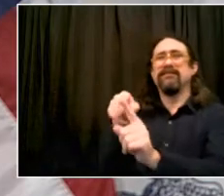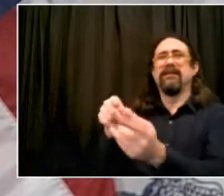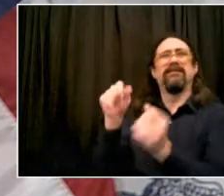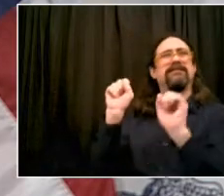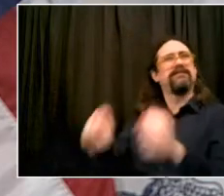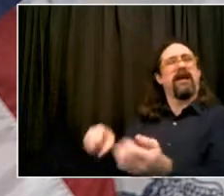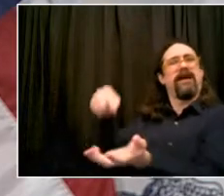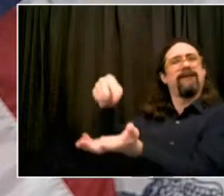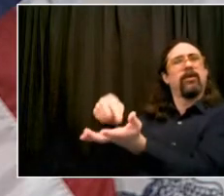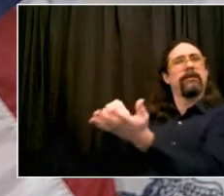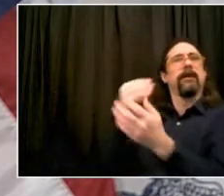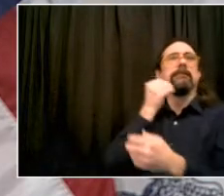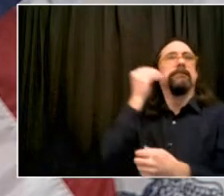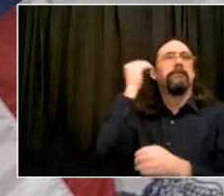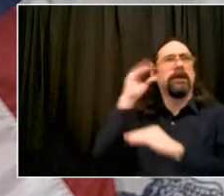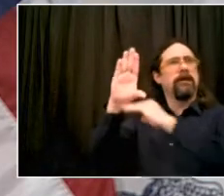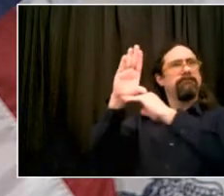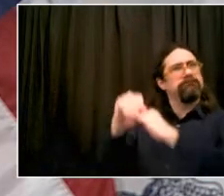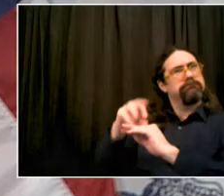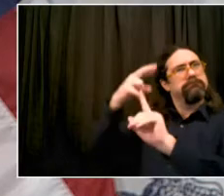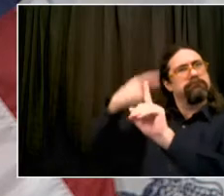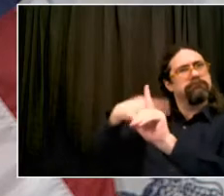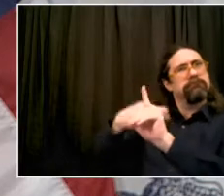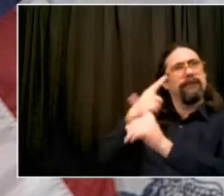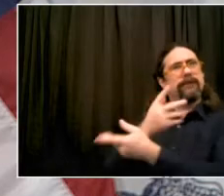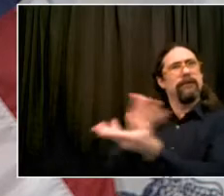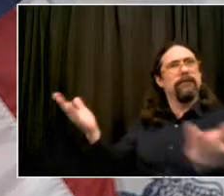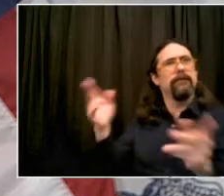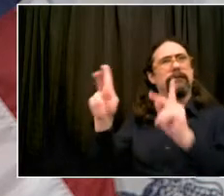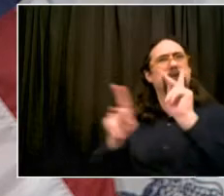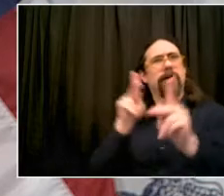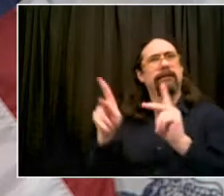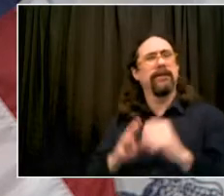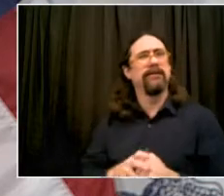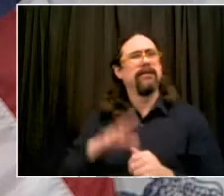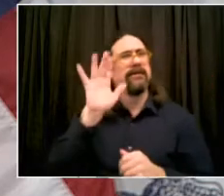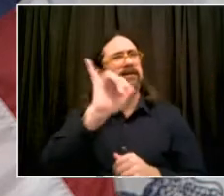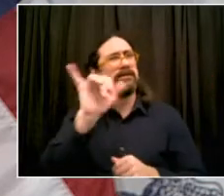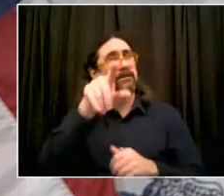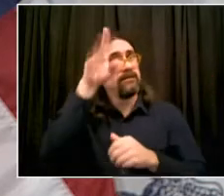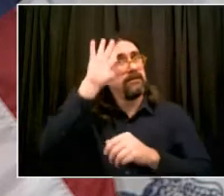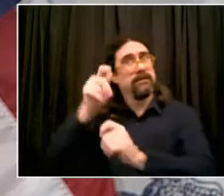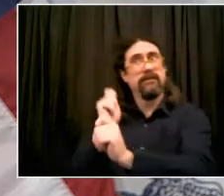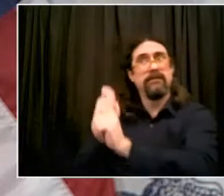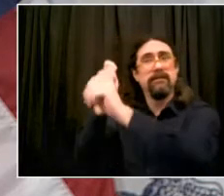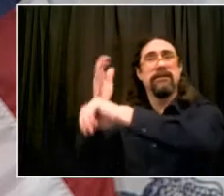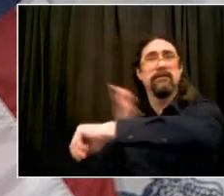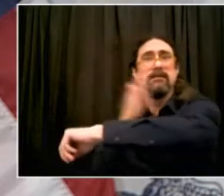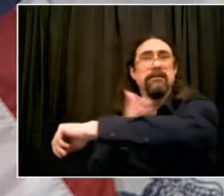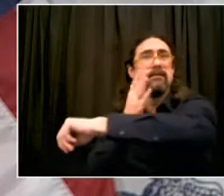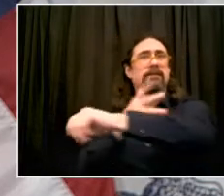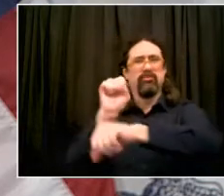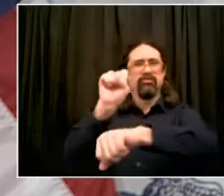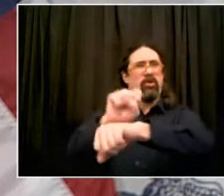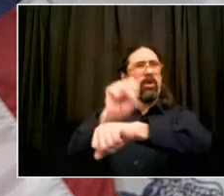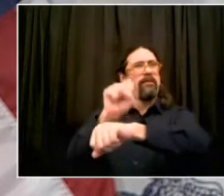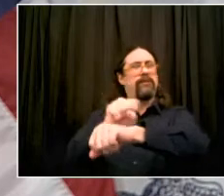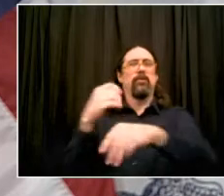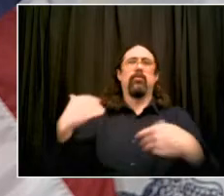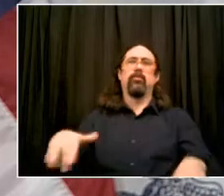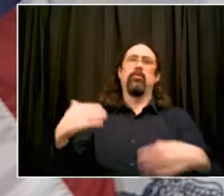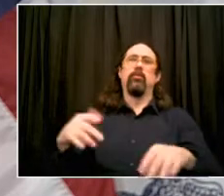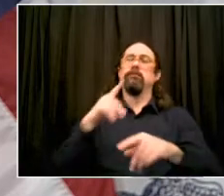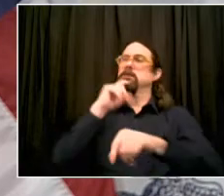jobs in the process of building that affordable housing in 2021. We talked about how to make this a